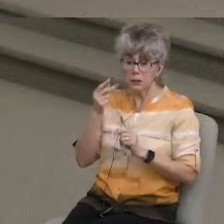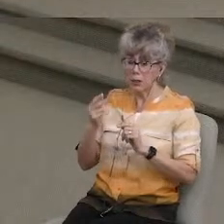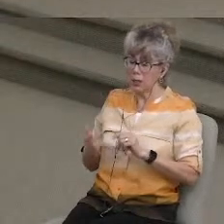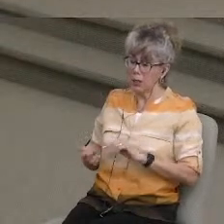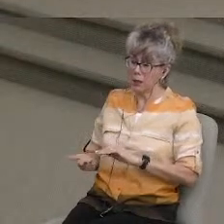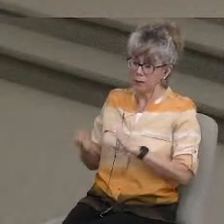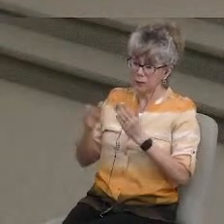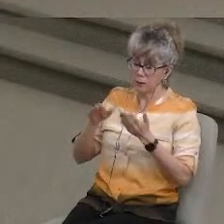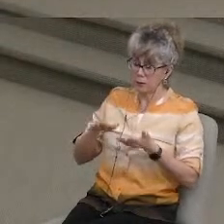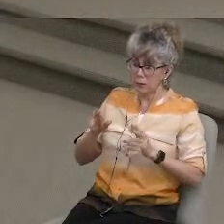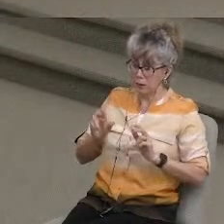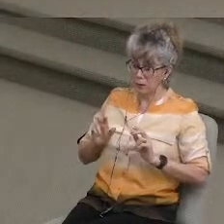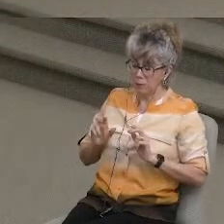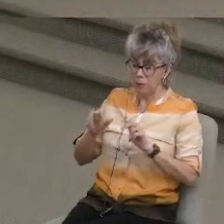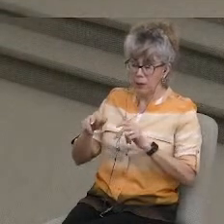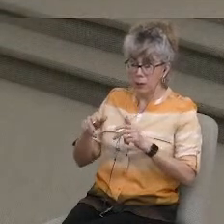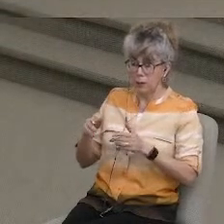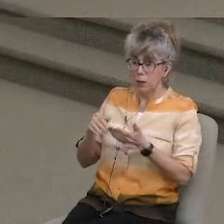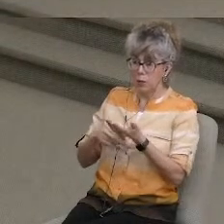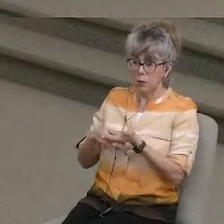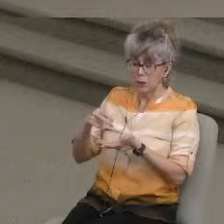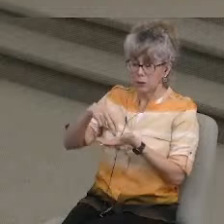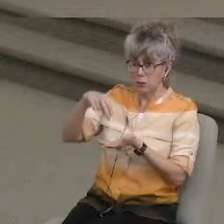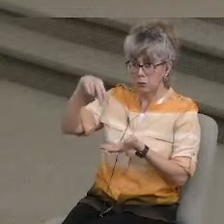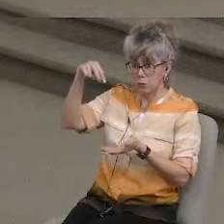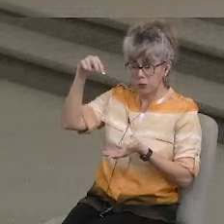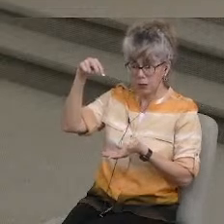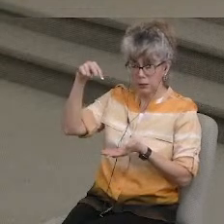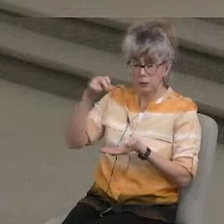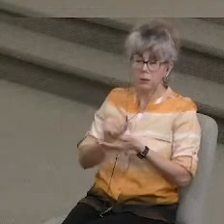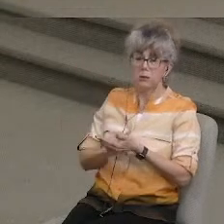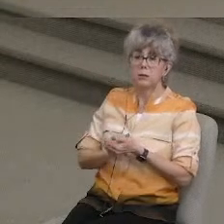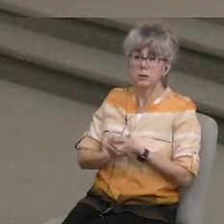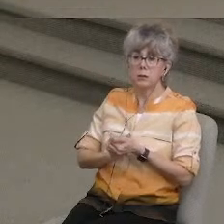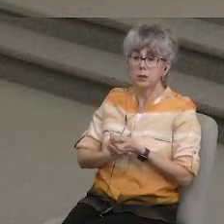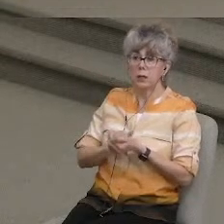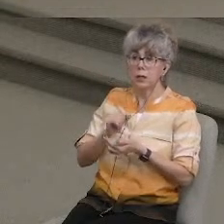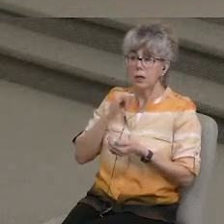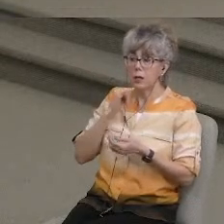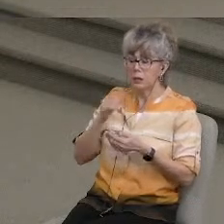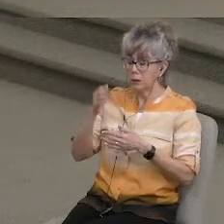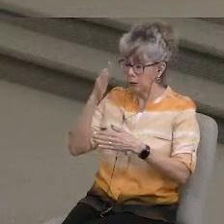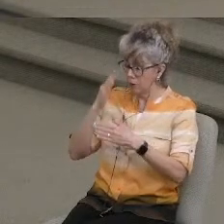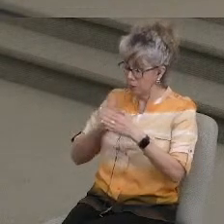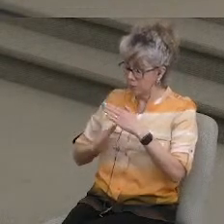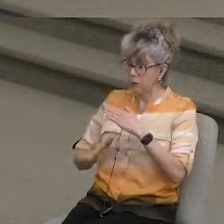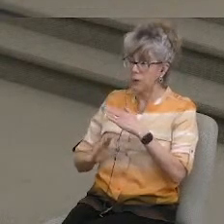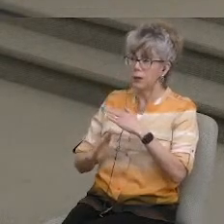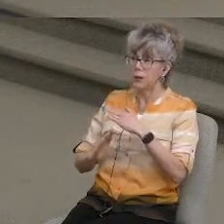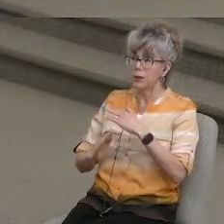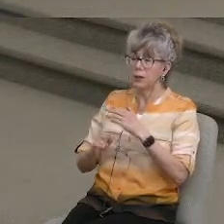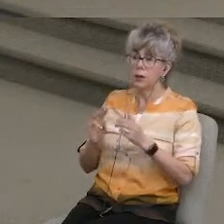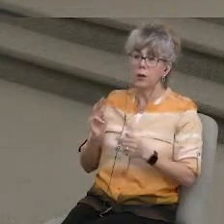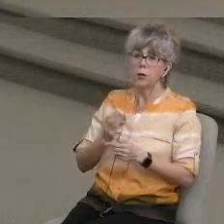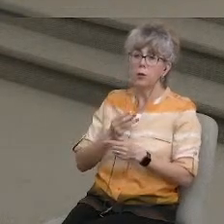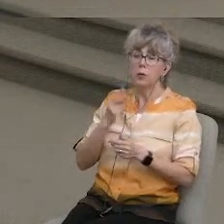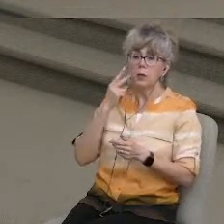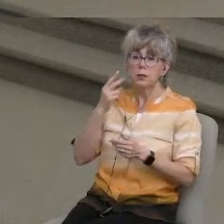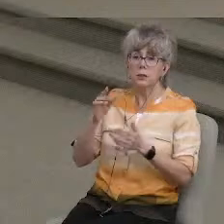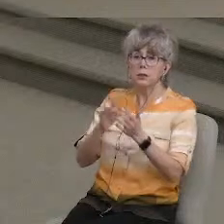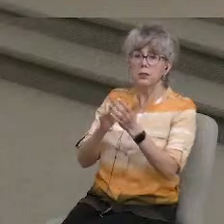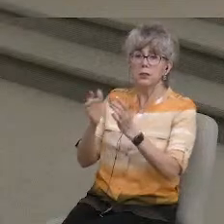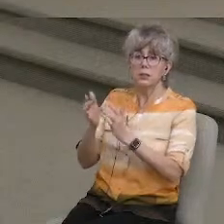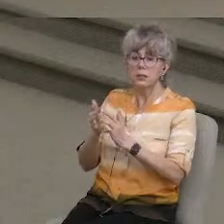burial, resurrection, eternal trifecta, is humility. We see Jesus'